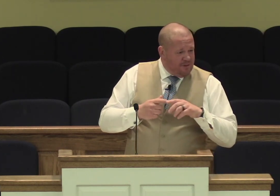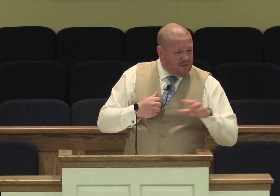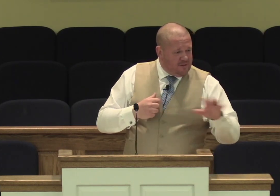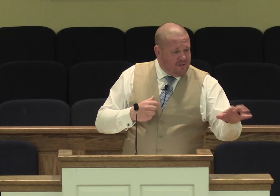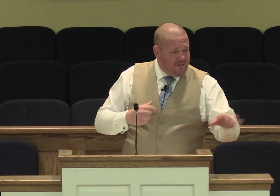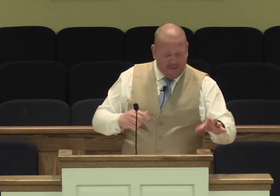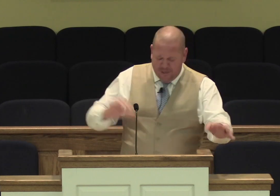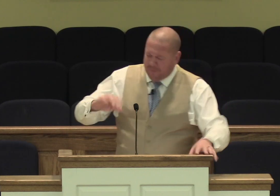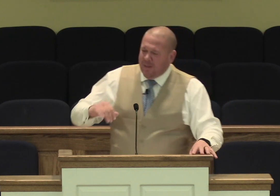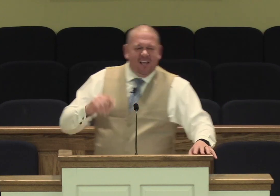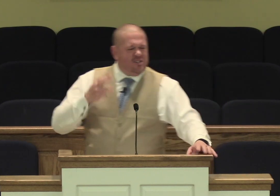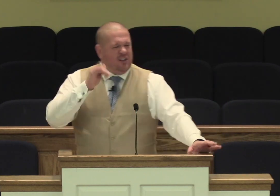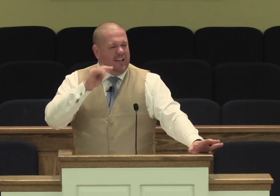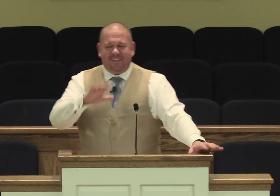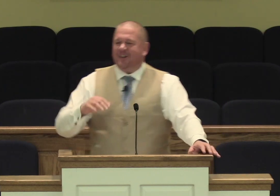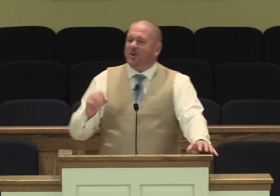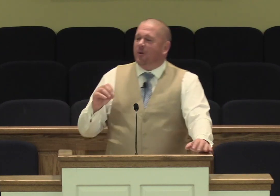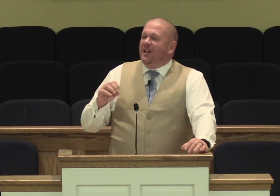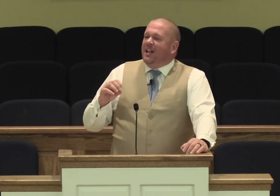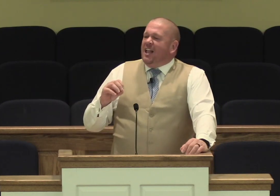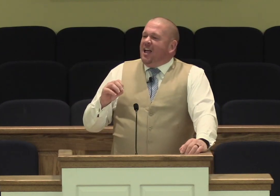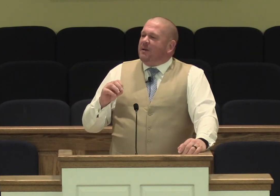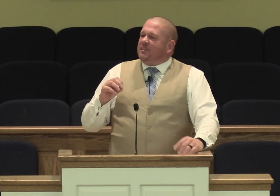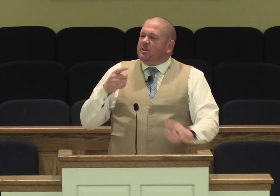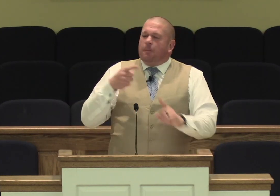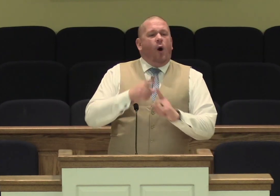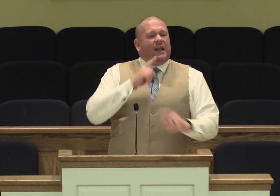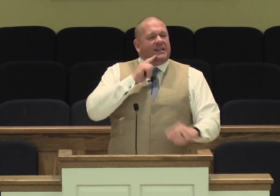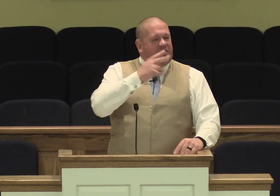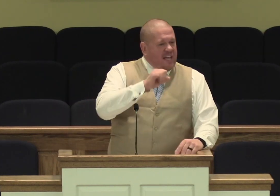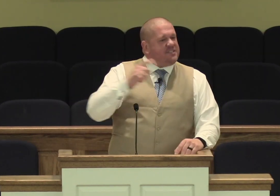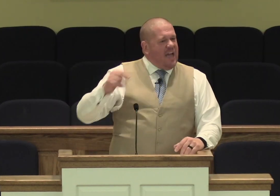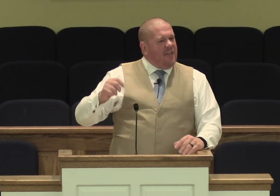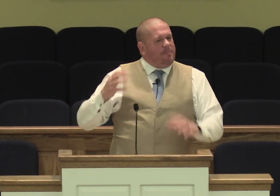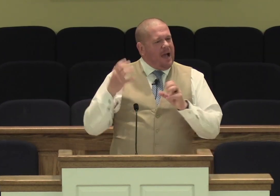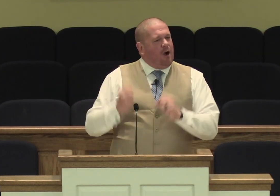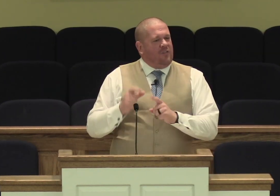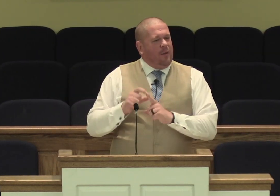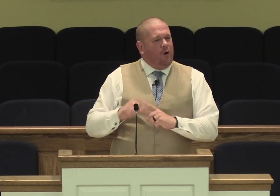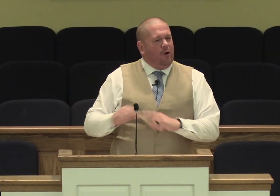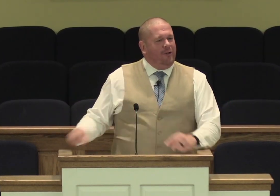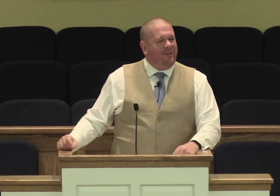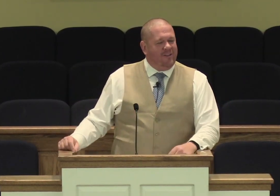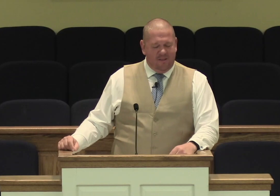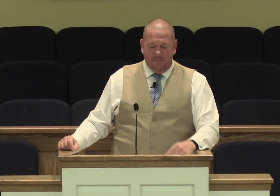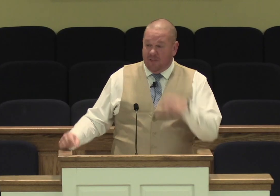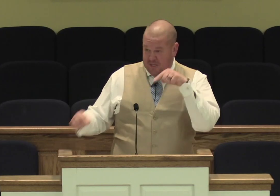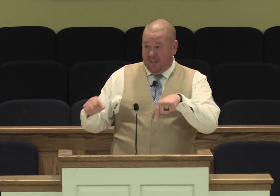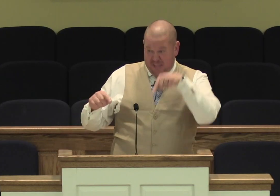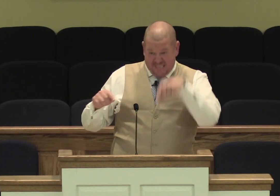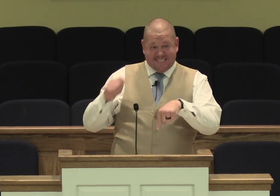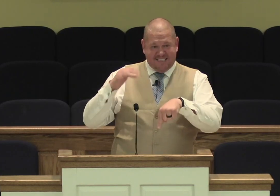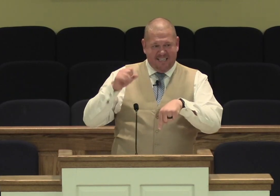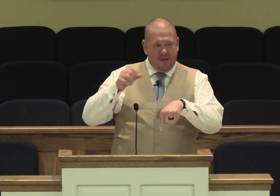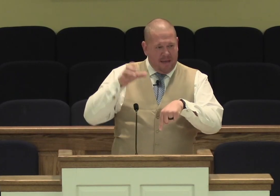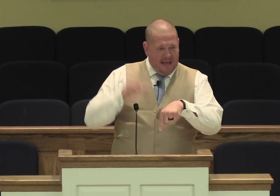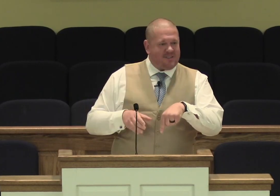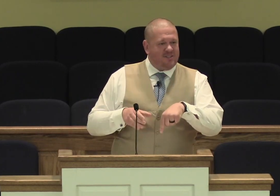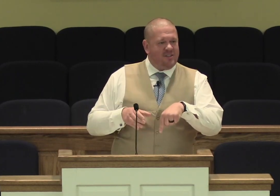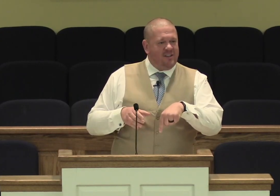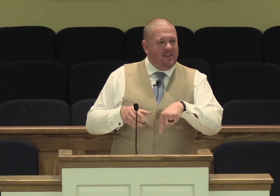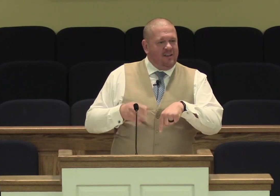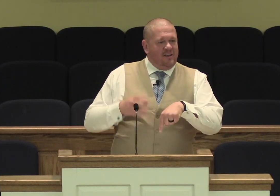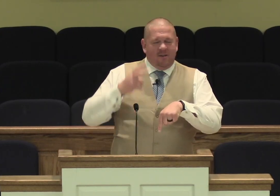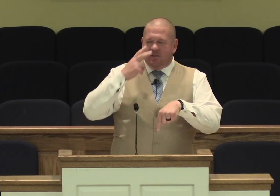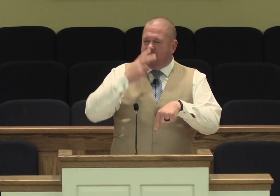them with us. Anyway, just a little hint there. So, but the point is this, that, the power of that word. But in this